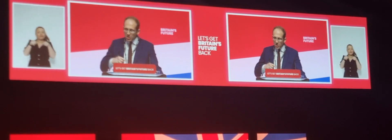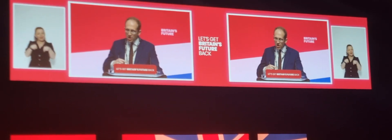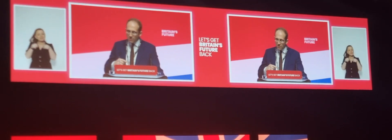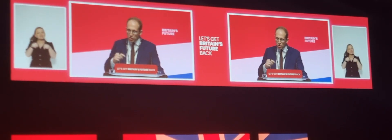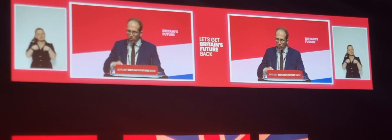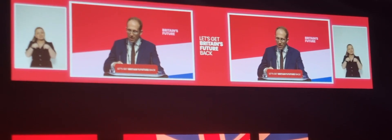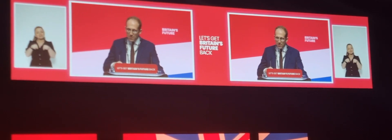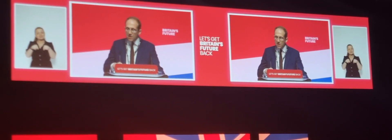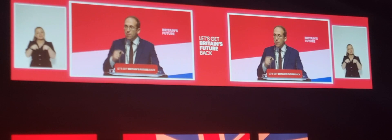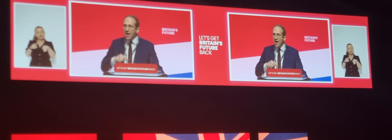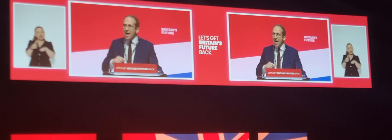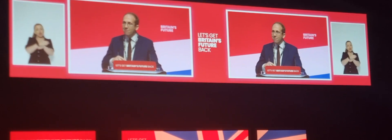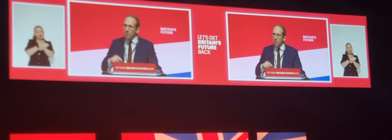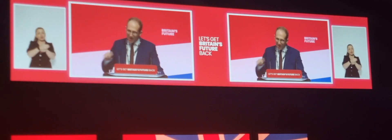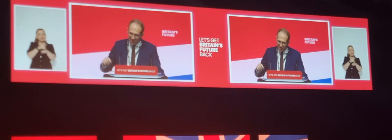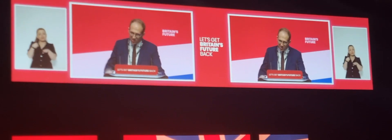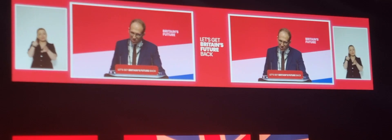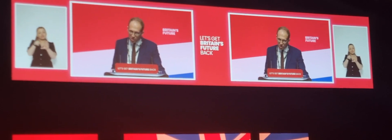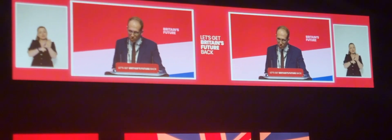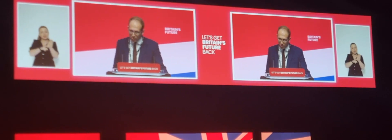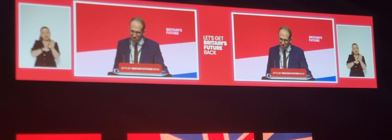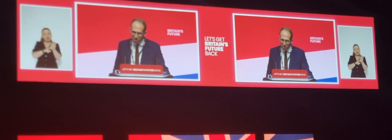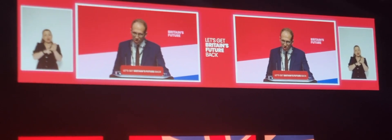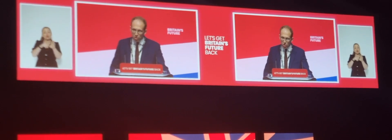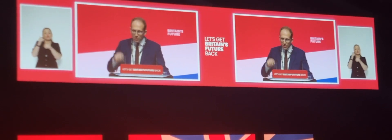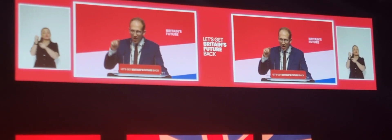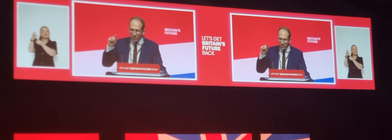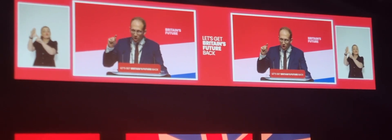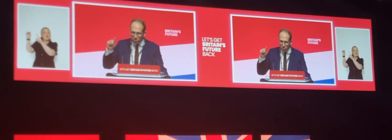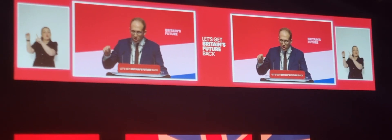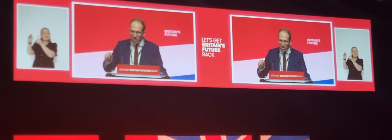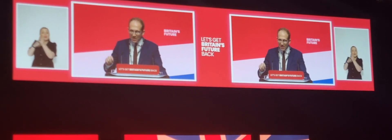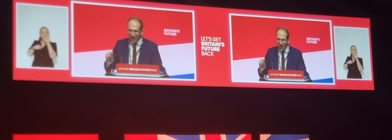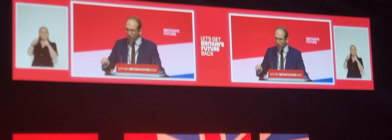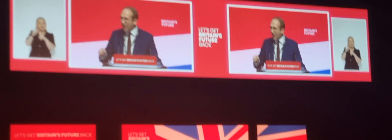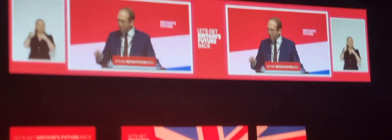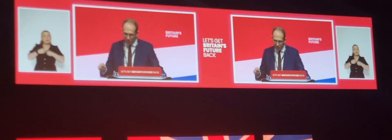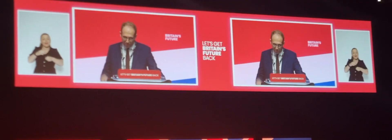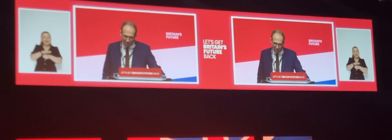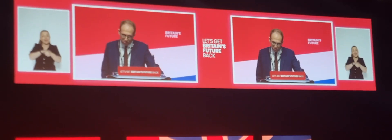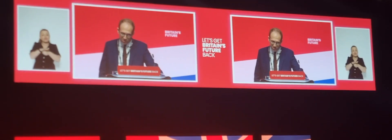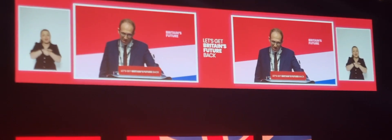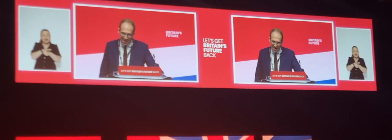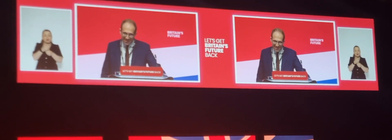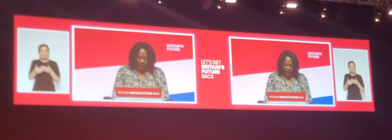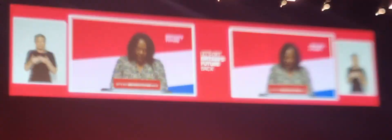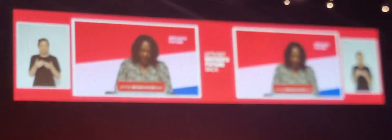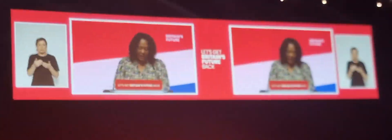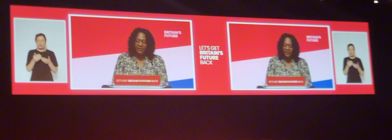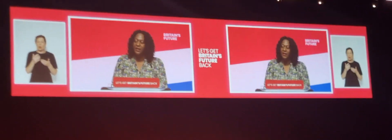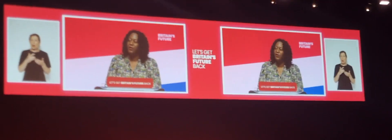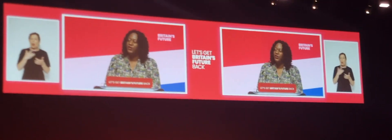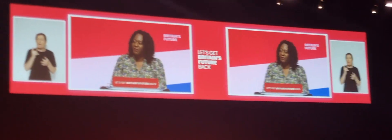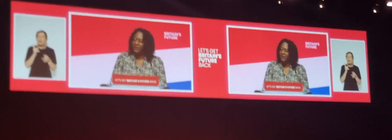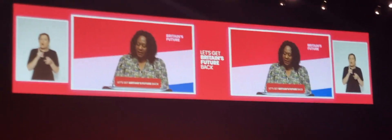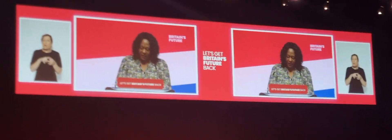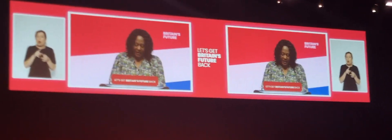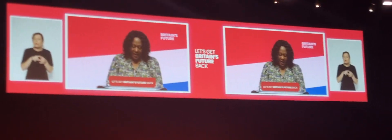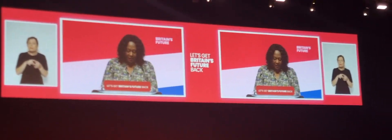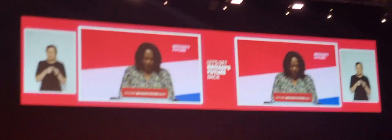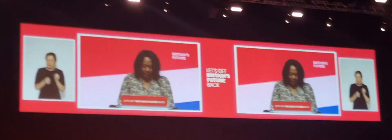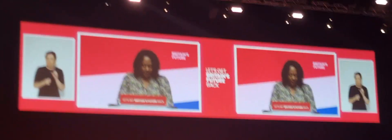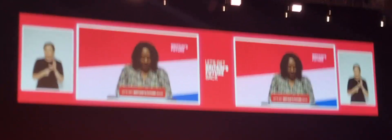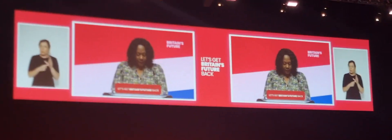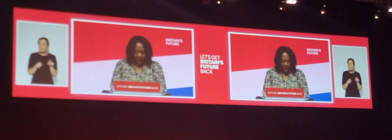Earlier this year, the Tory MP for my area, Penistone and Snodgrass, talked about alternative healthcare funding models. Longevity of